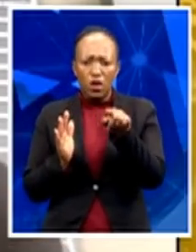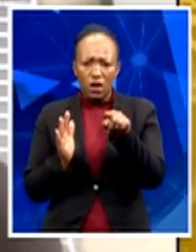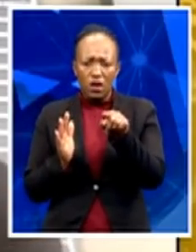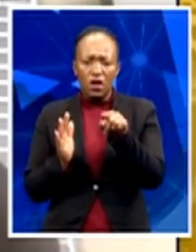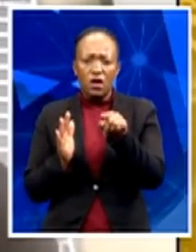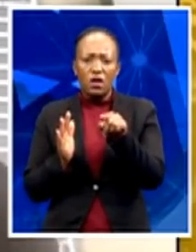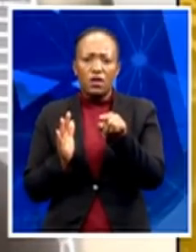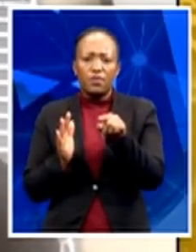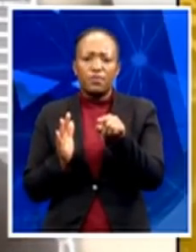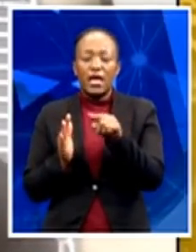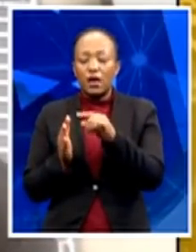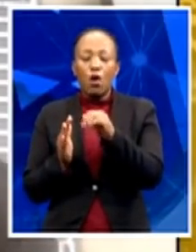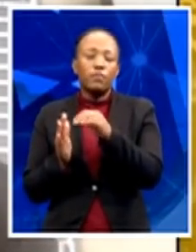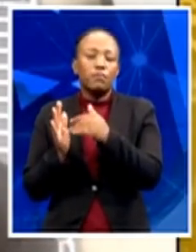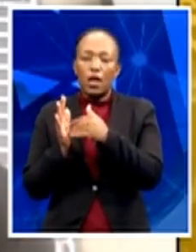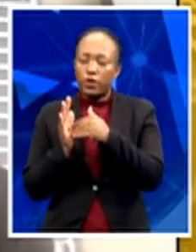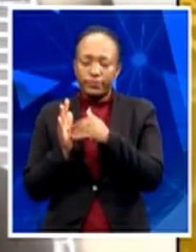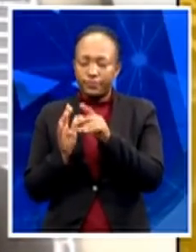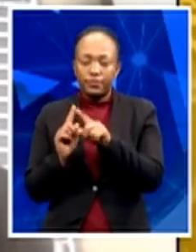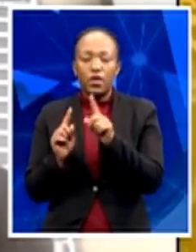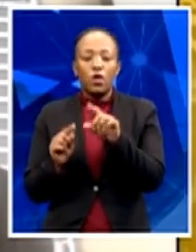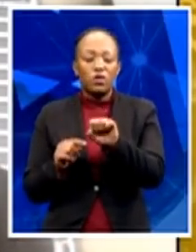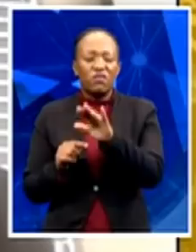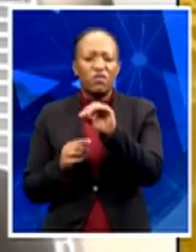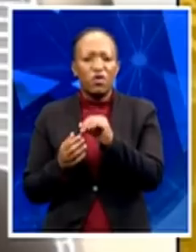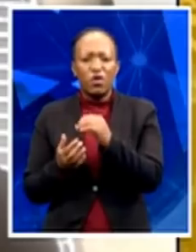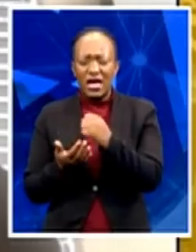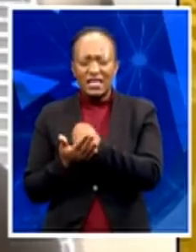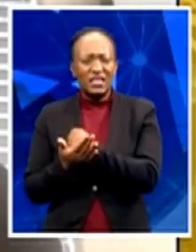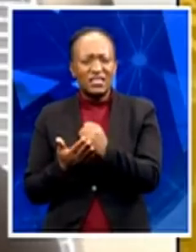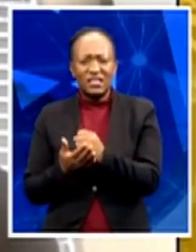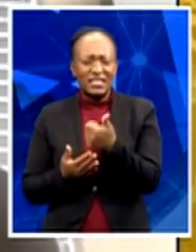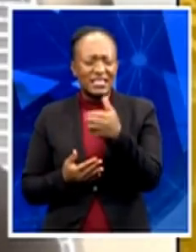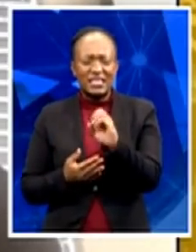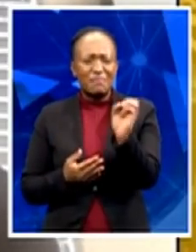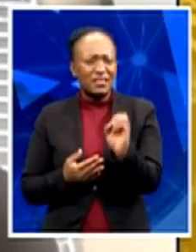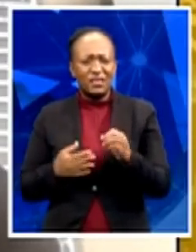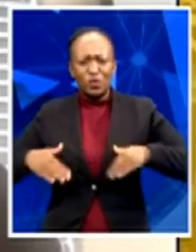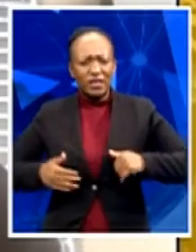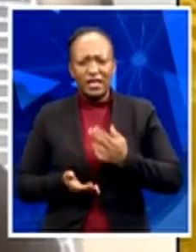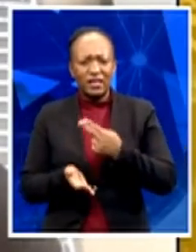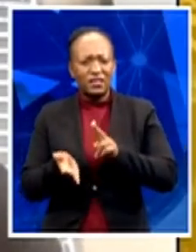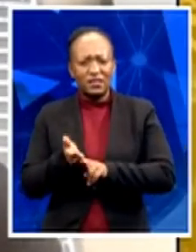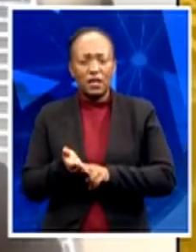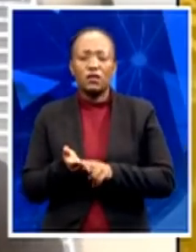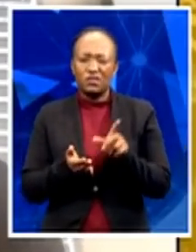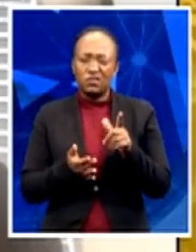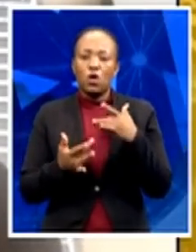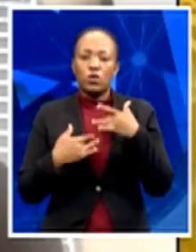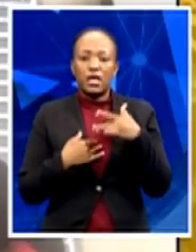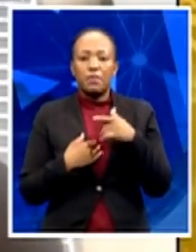you see that we are not yet at 60%, which is worrying us. Now, part of what we had to go back and learn about